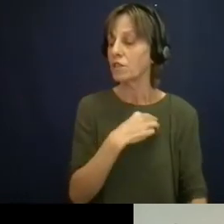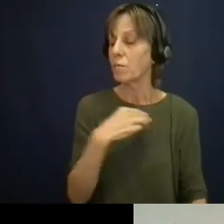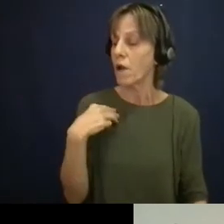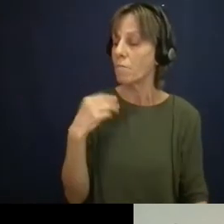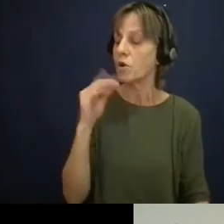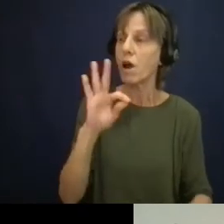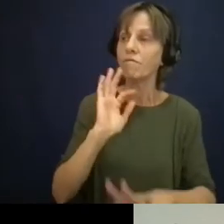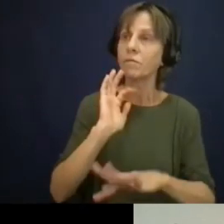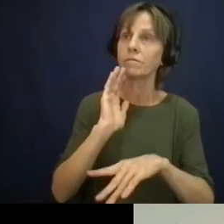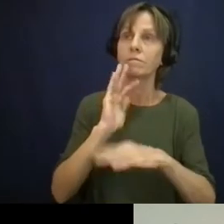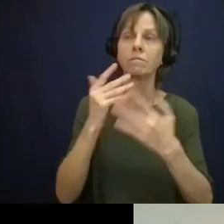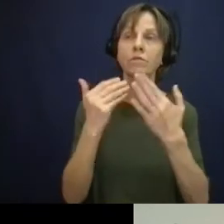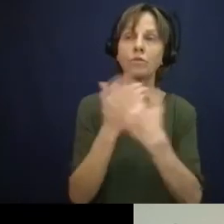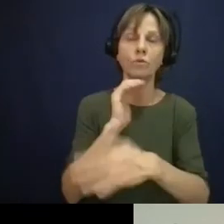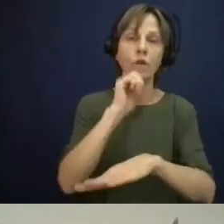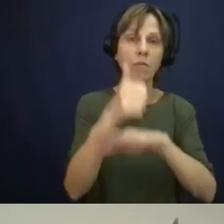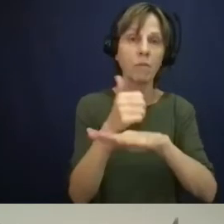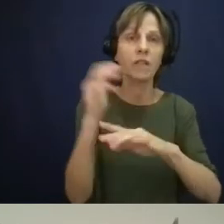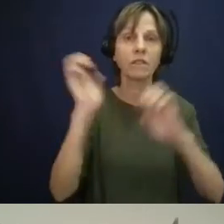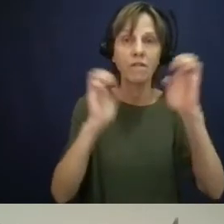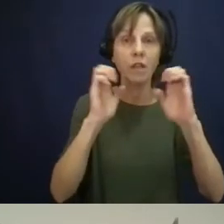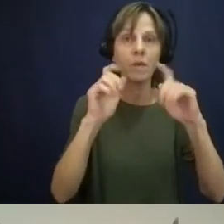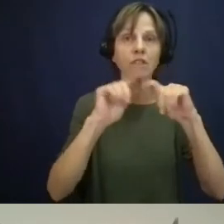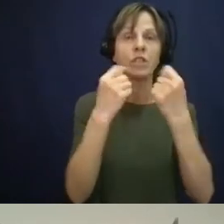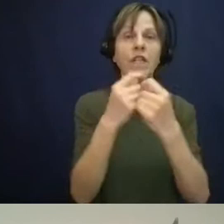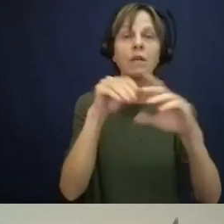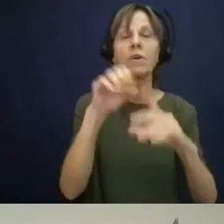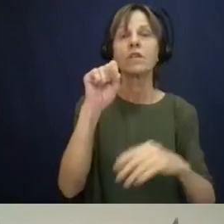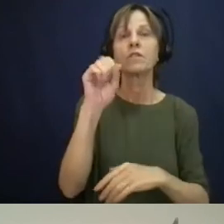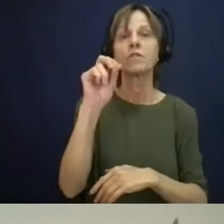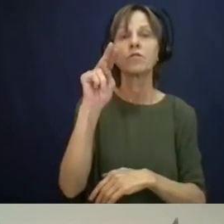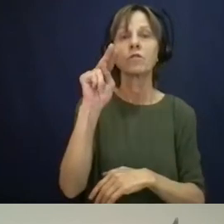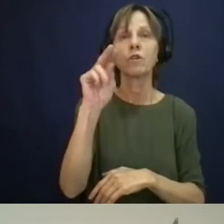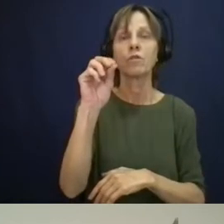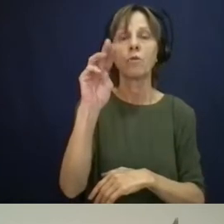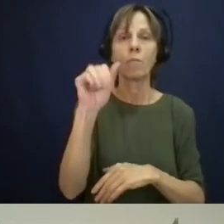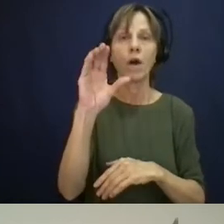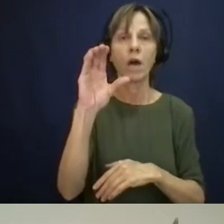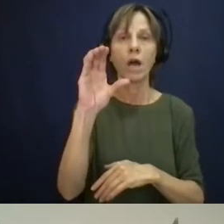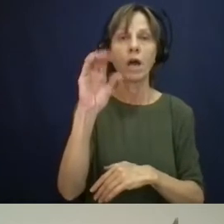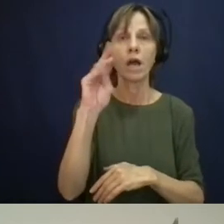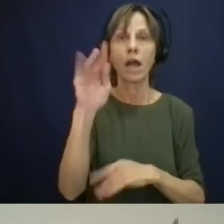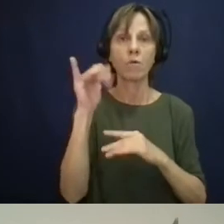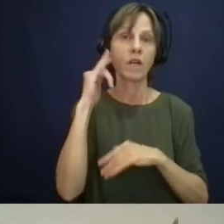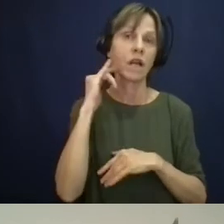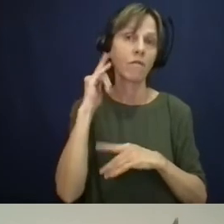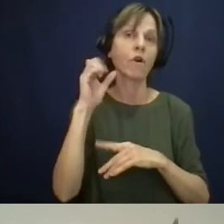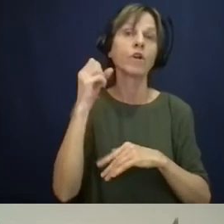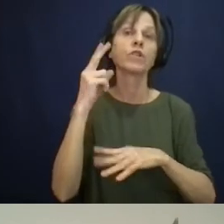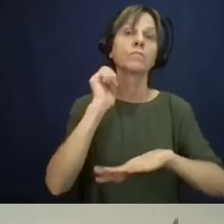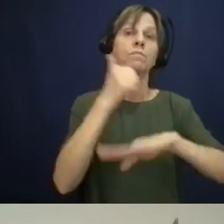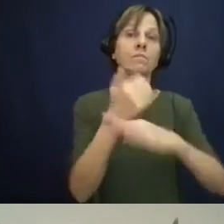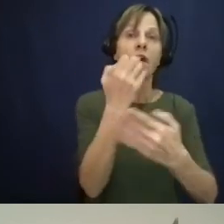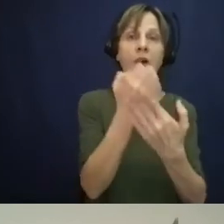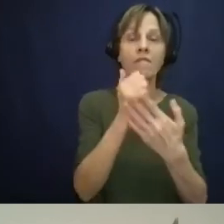and evaluation team in Sonoma County, California, where she implements evidence-based programming to help clients live